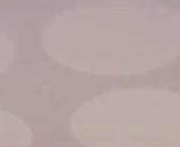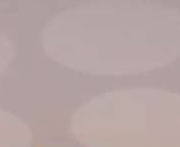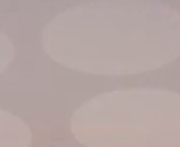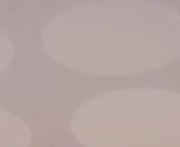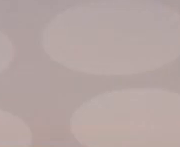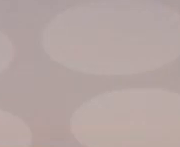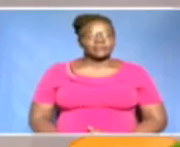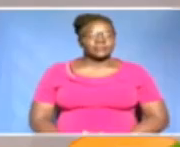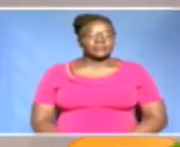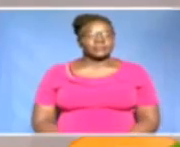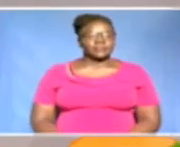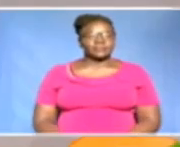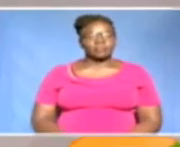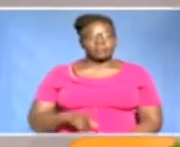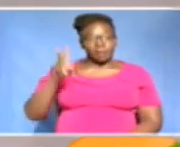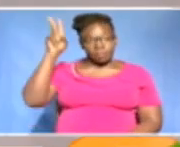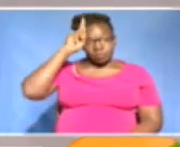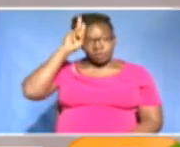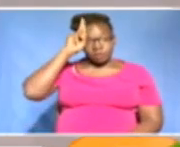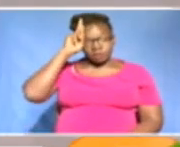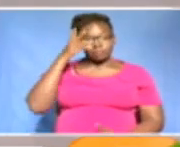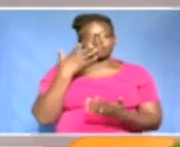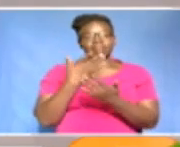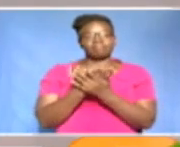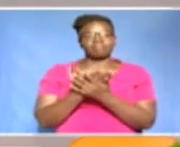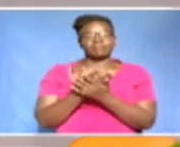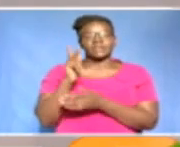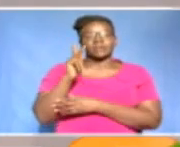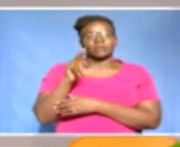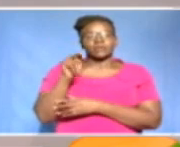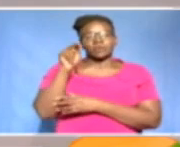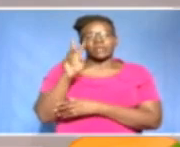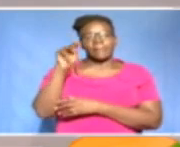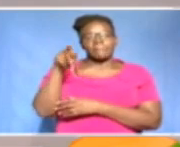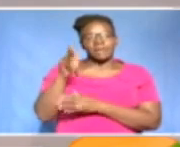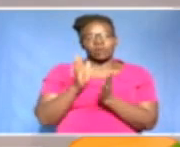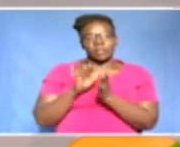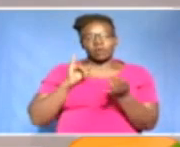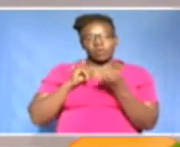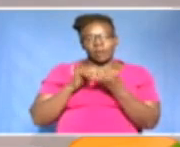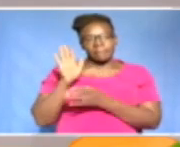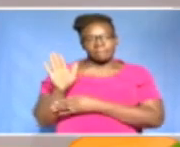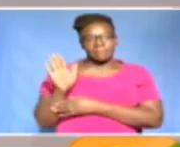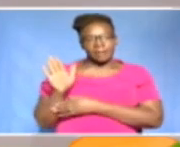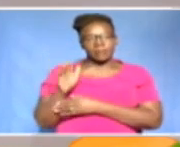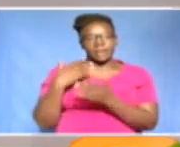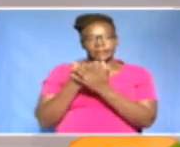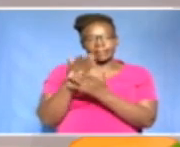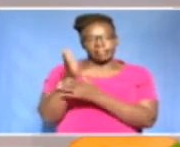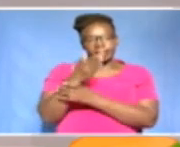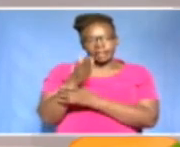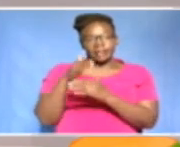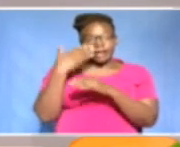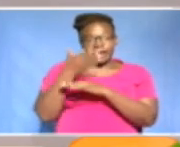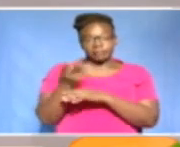Police will detain Kibwezi West MP Patrick Musimba and his wife, Angela Musimba, until Thursday after they